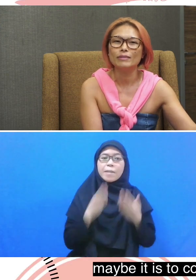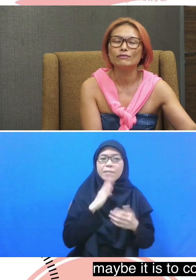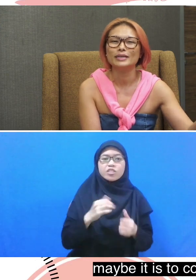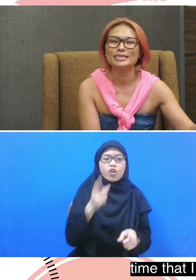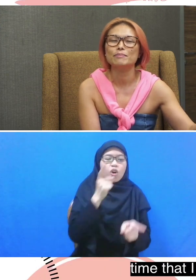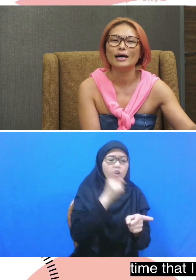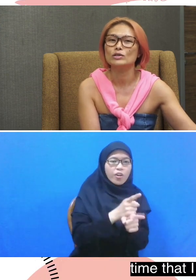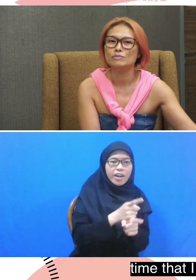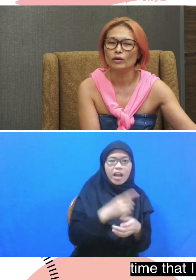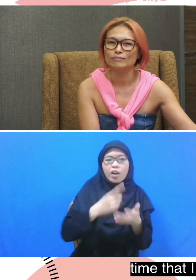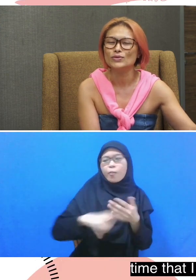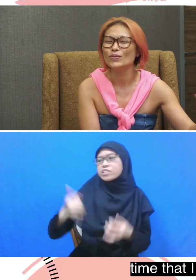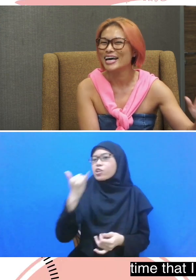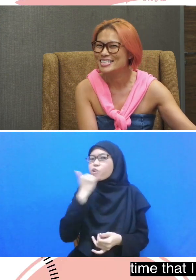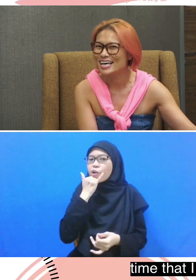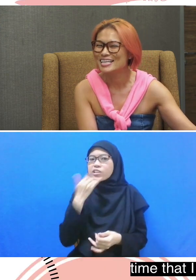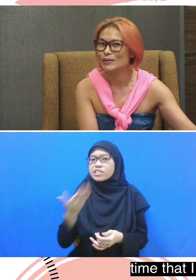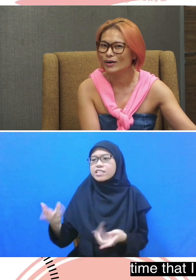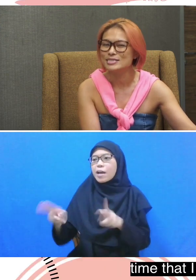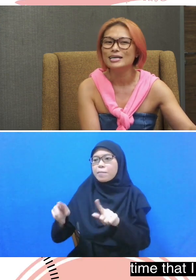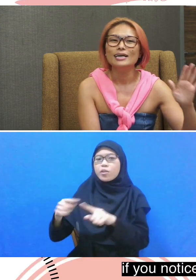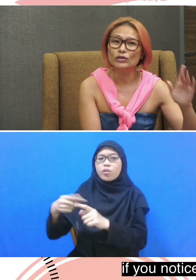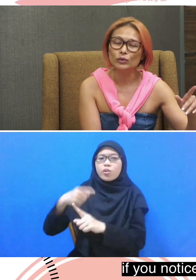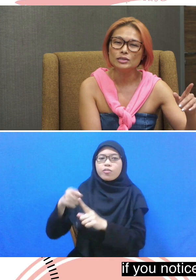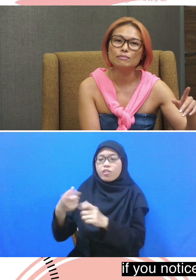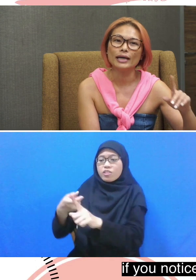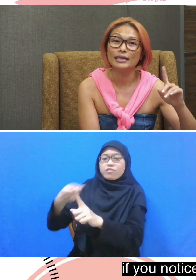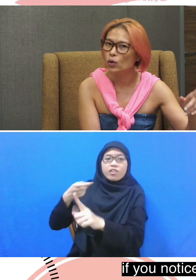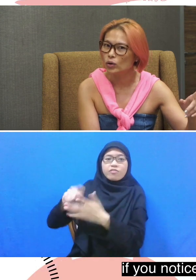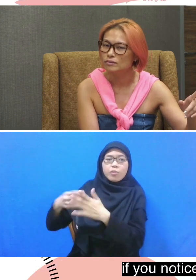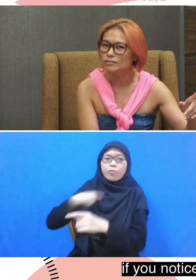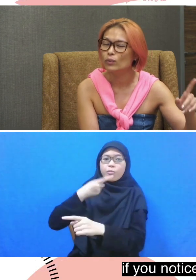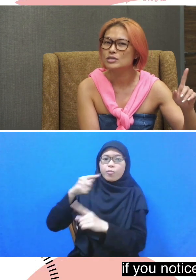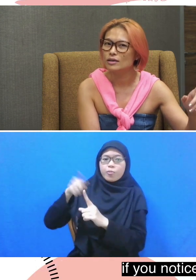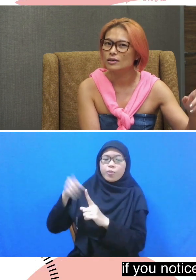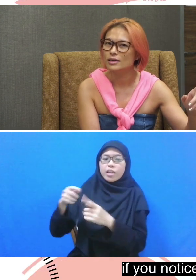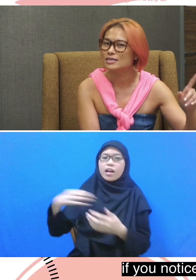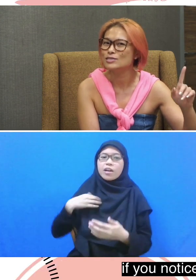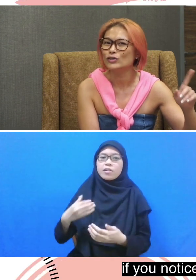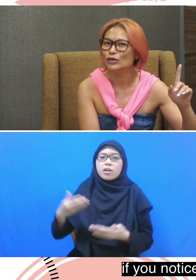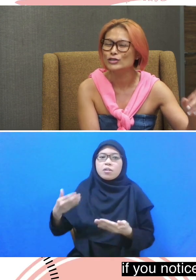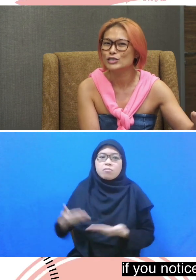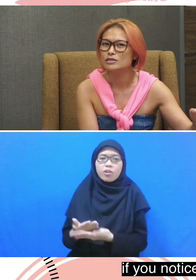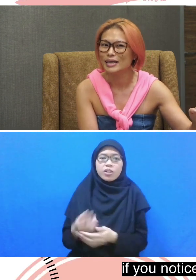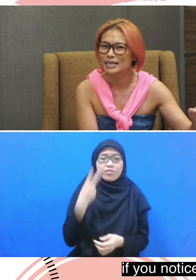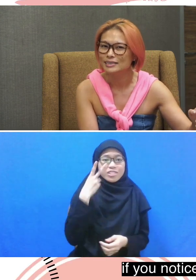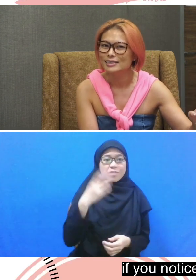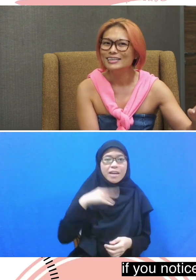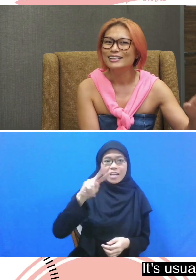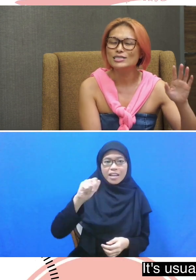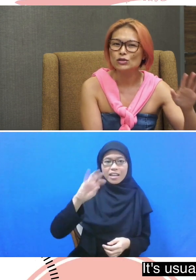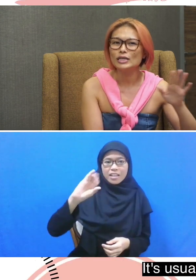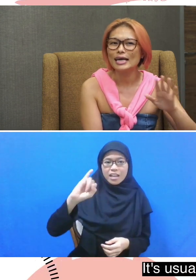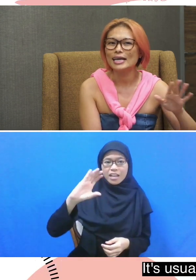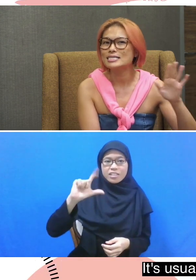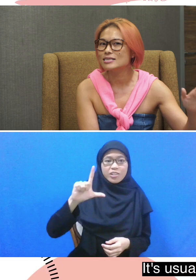already made from the time that I was born. So when I say that, it's because if you notice my Nichol, it's not your traditional spelling.